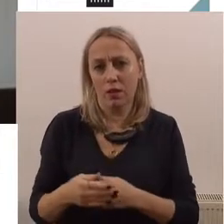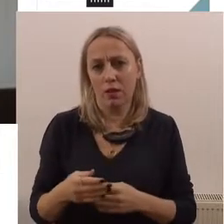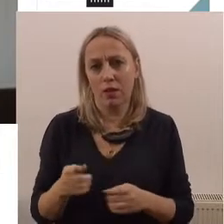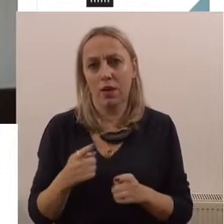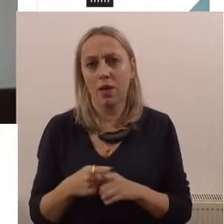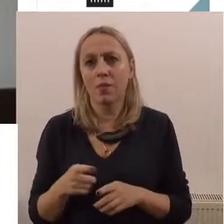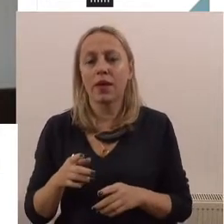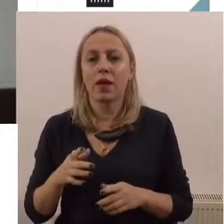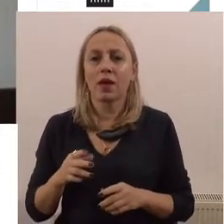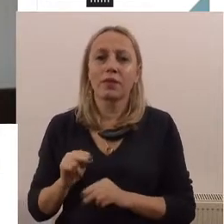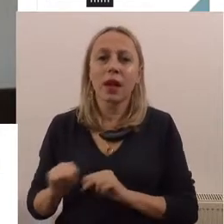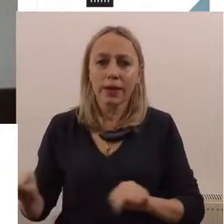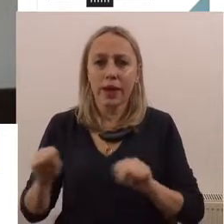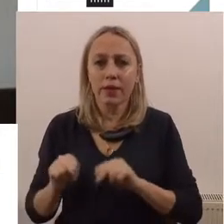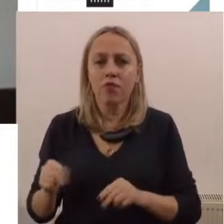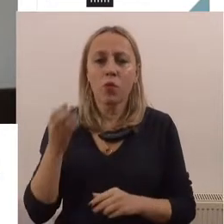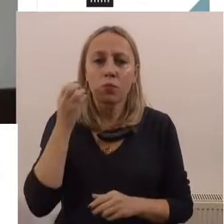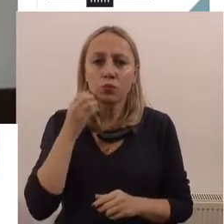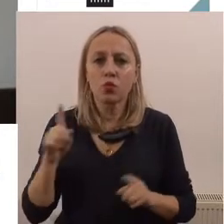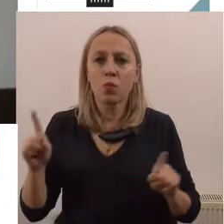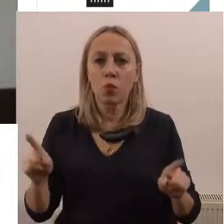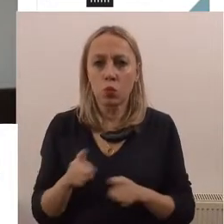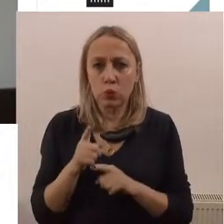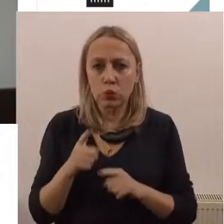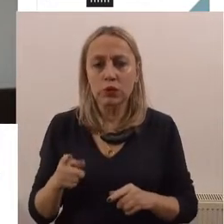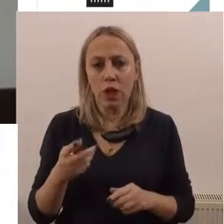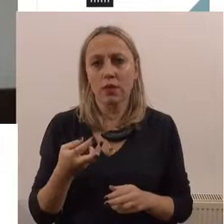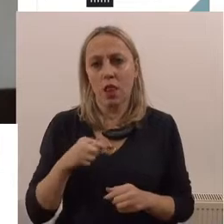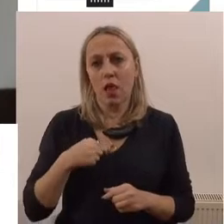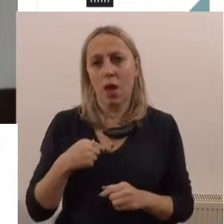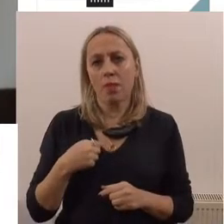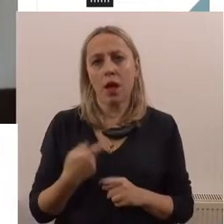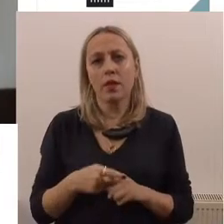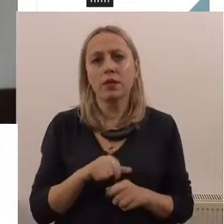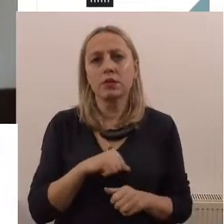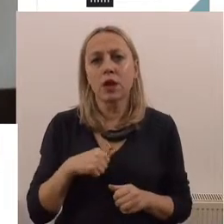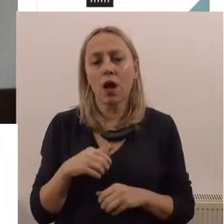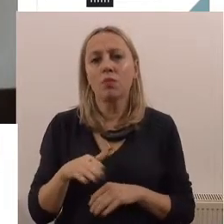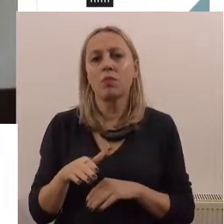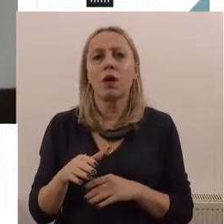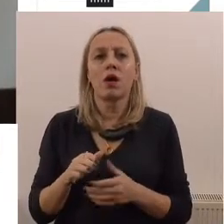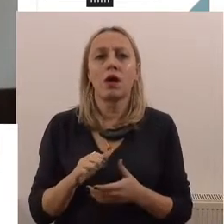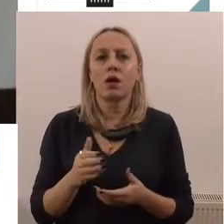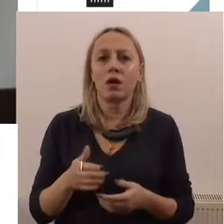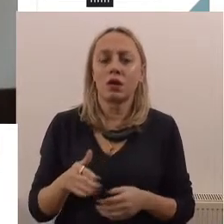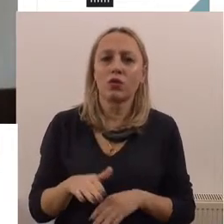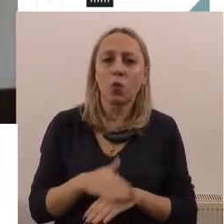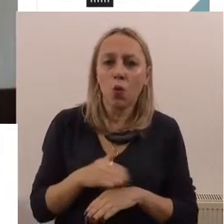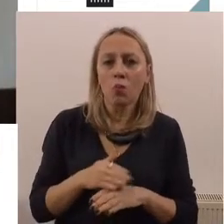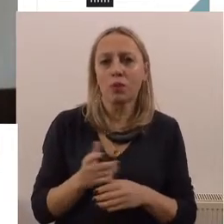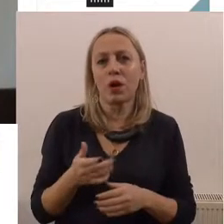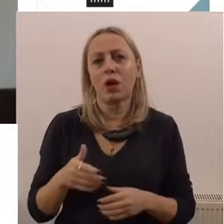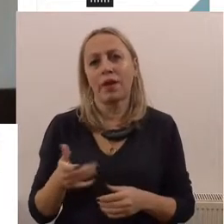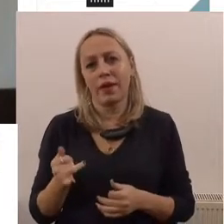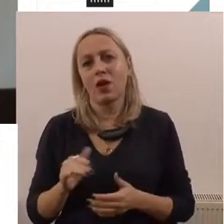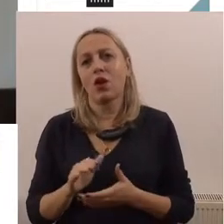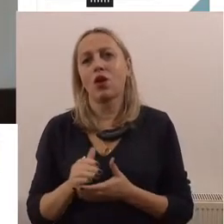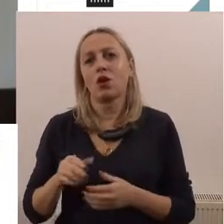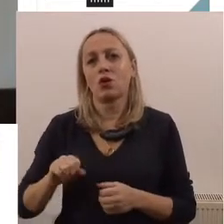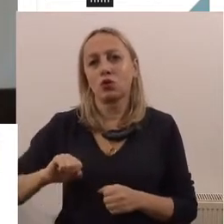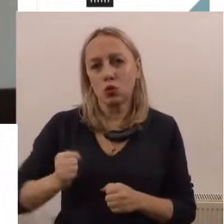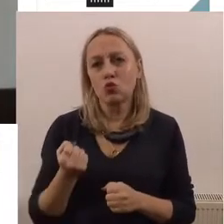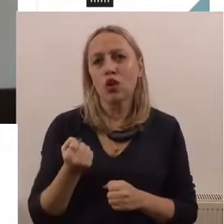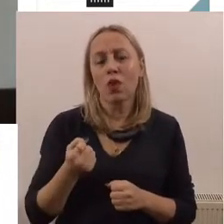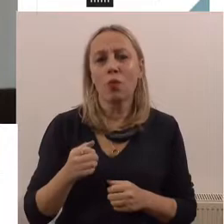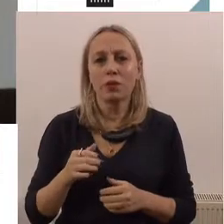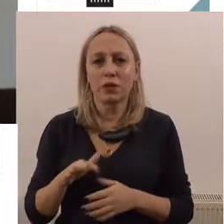I myself run inclusive trainings at the Pushkin Museum, and this is one of the most friendly